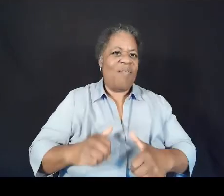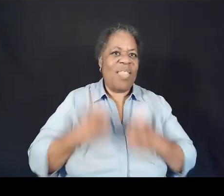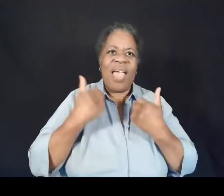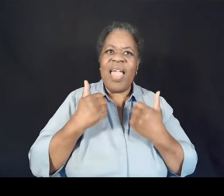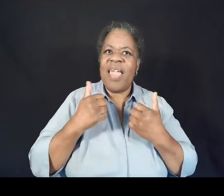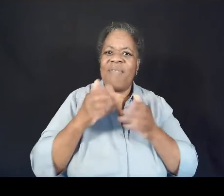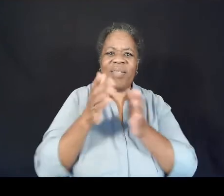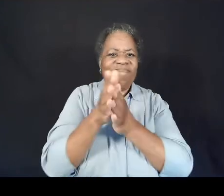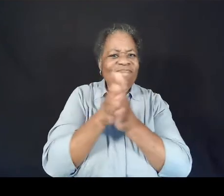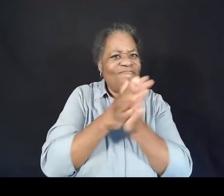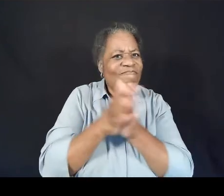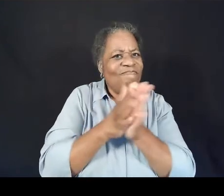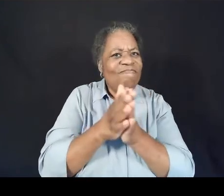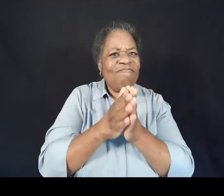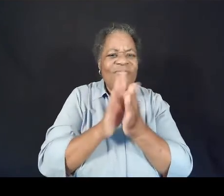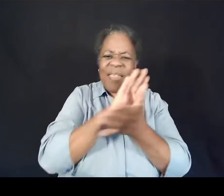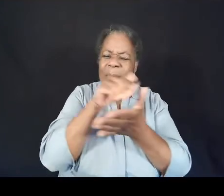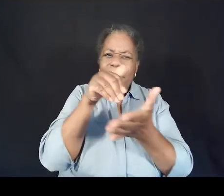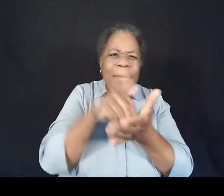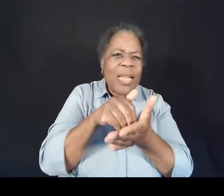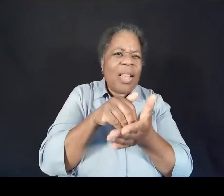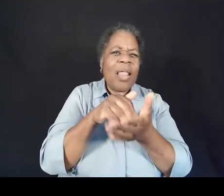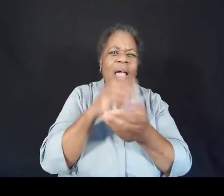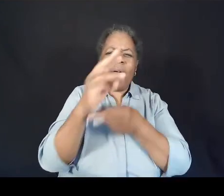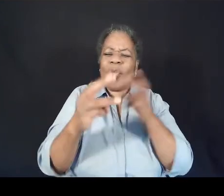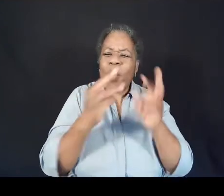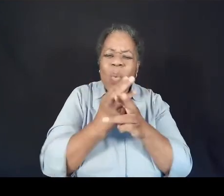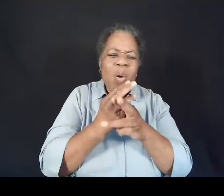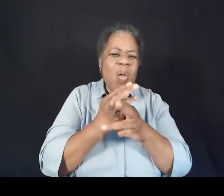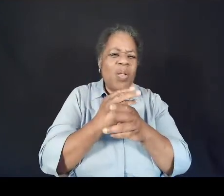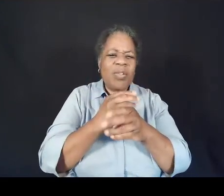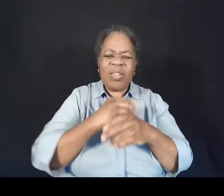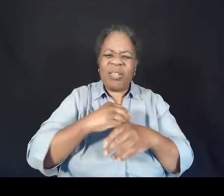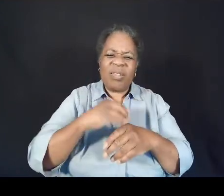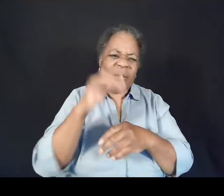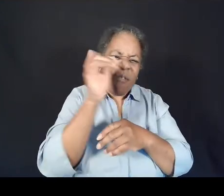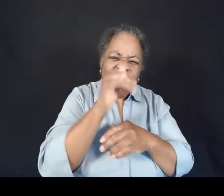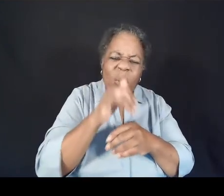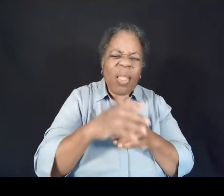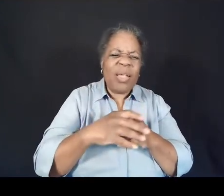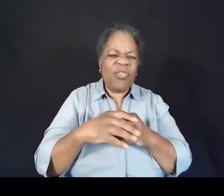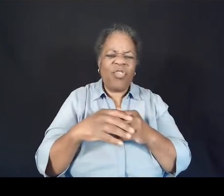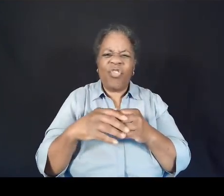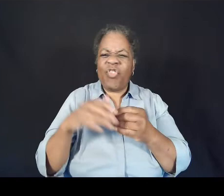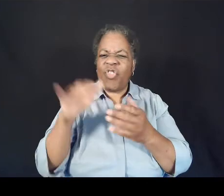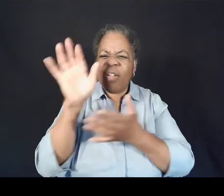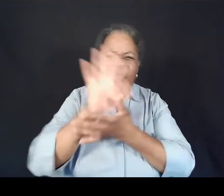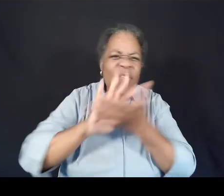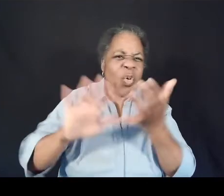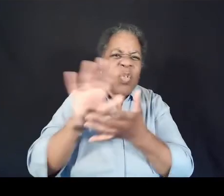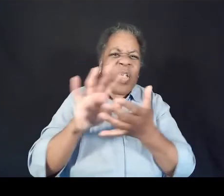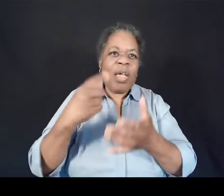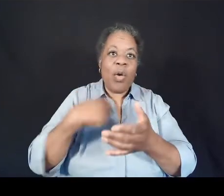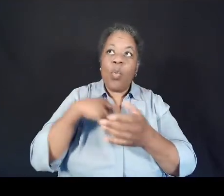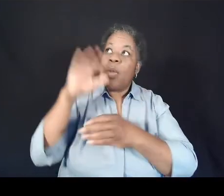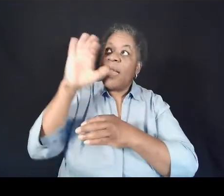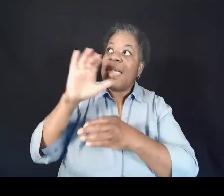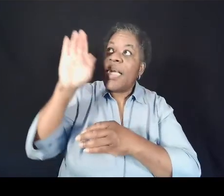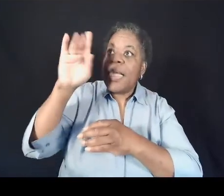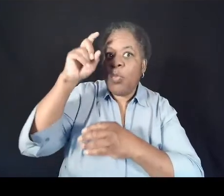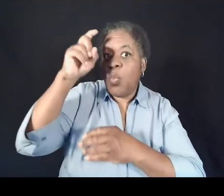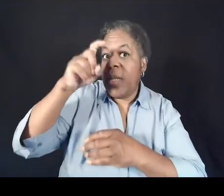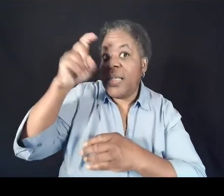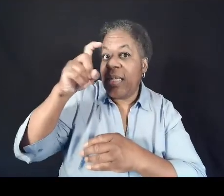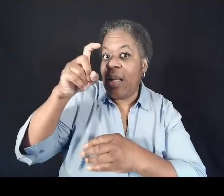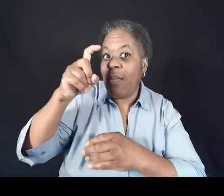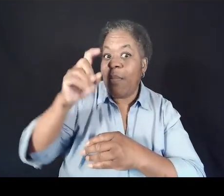of confusion, uncertainty, and foolishness. So we seek God's wisdom the way